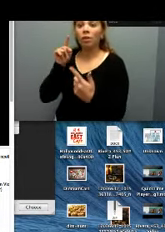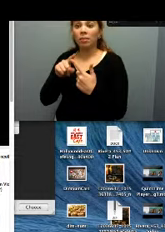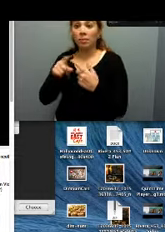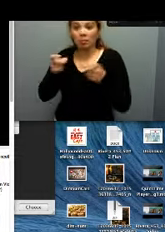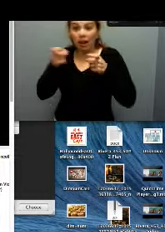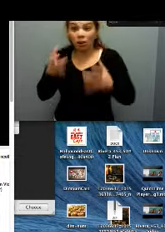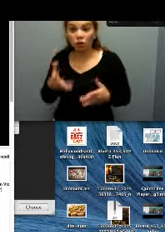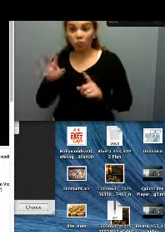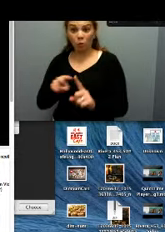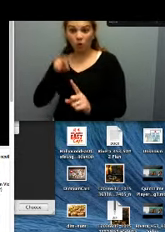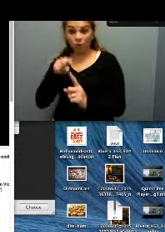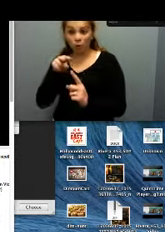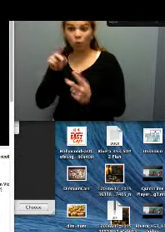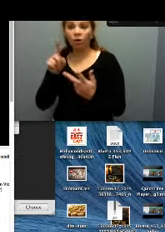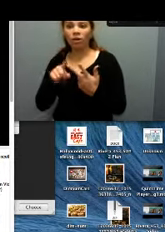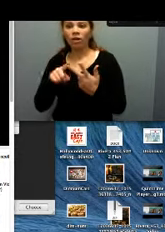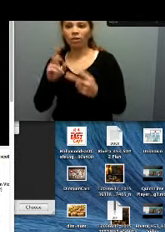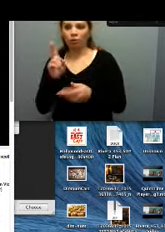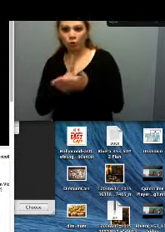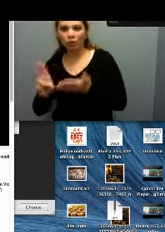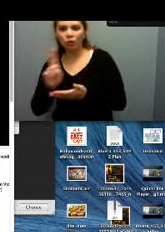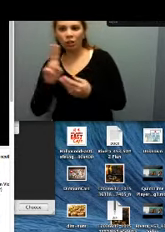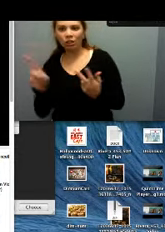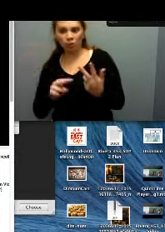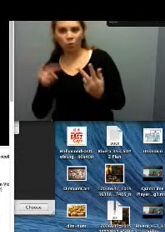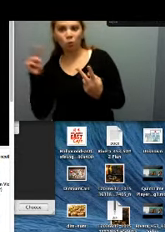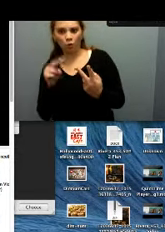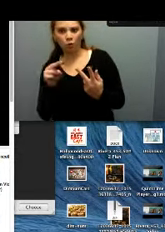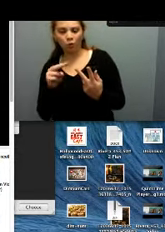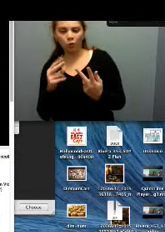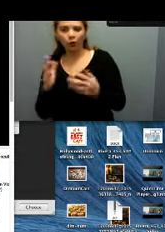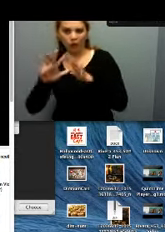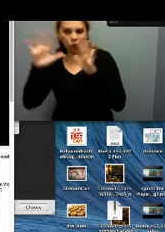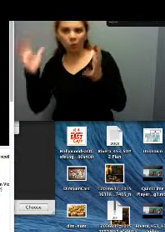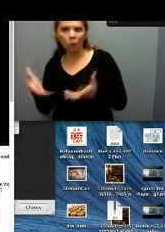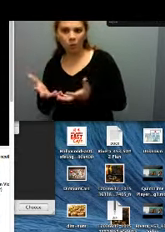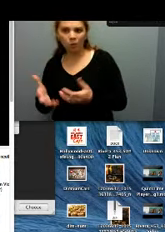view, and then the university as a whole.